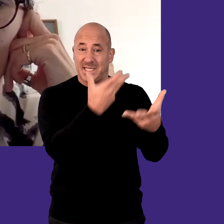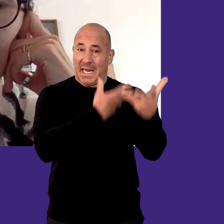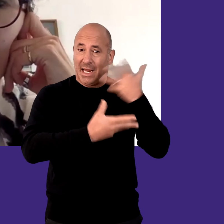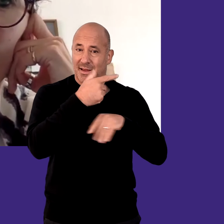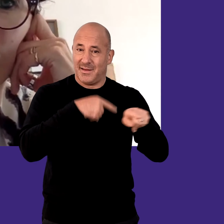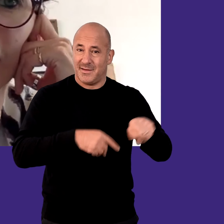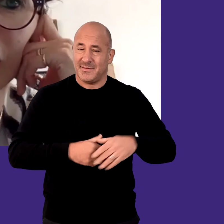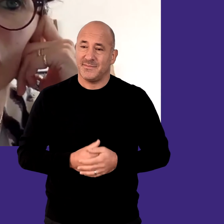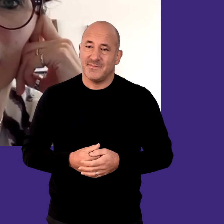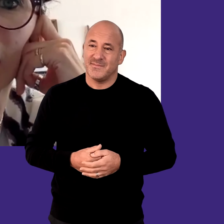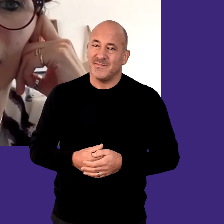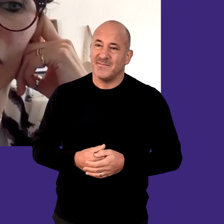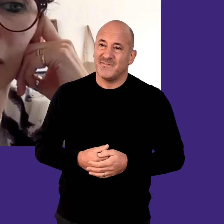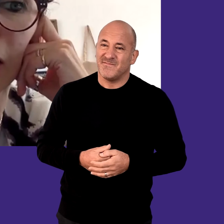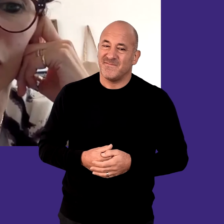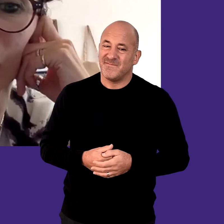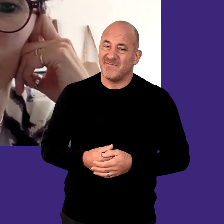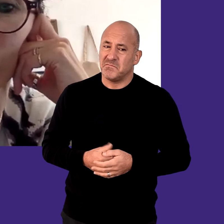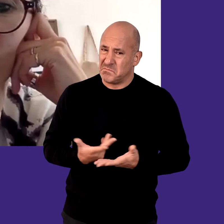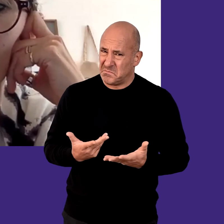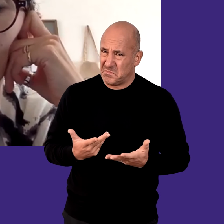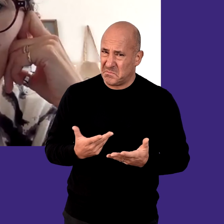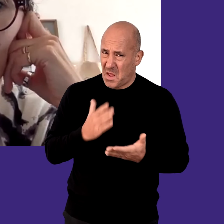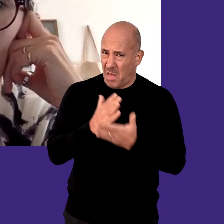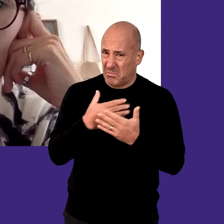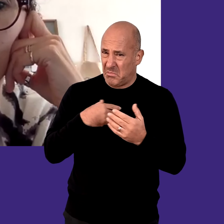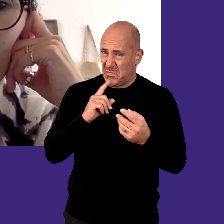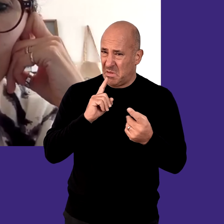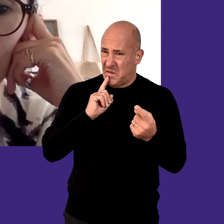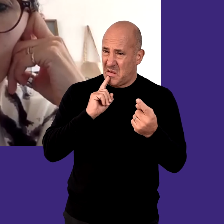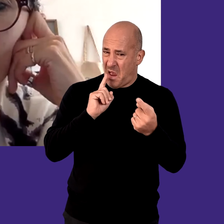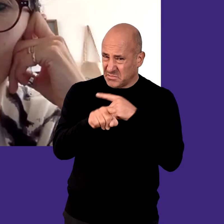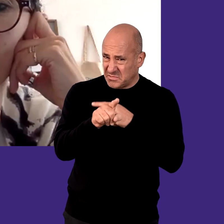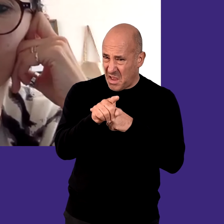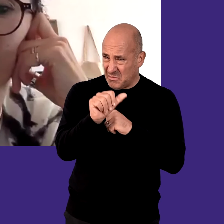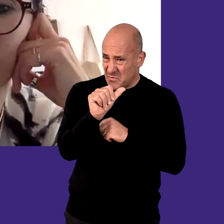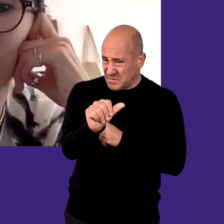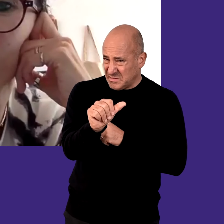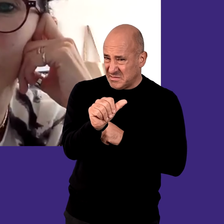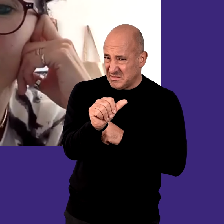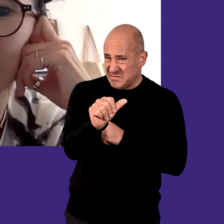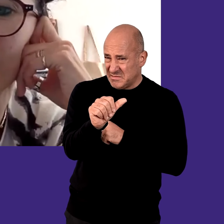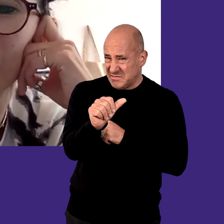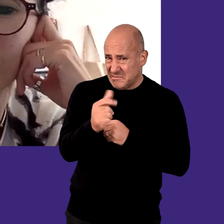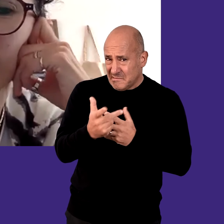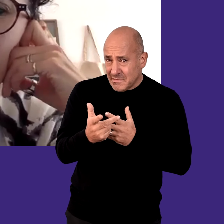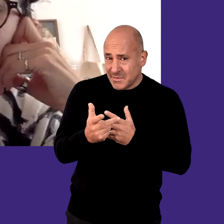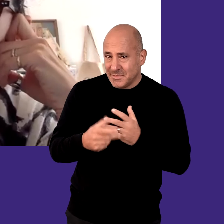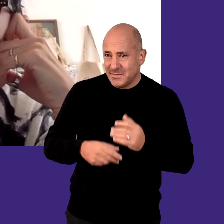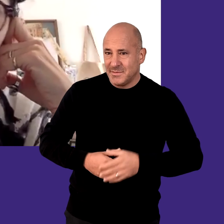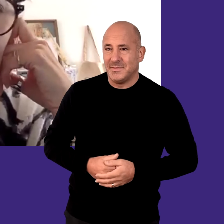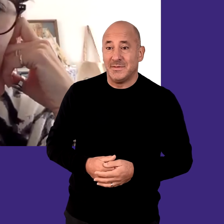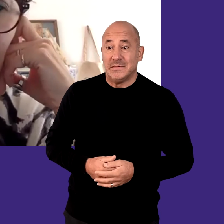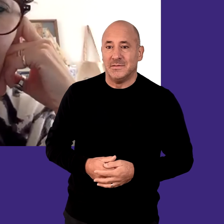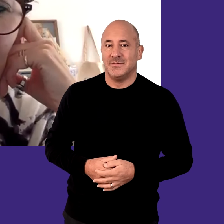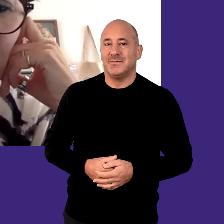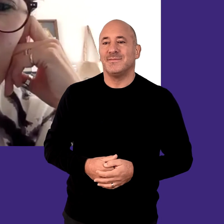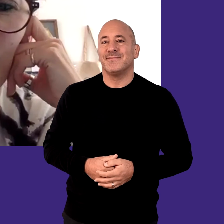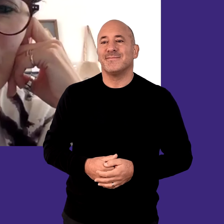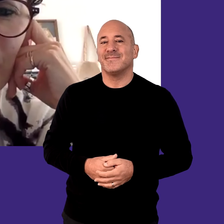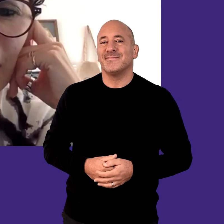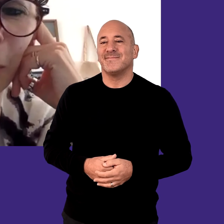to fast track that relationship, I suppose, but also better understand it. So did